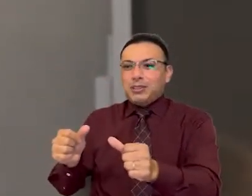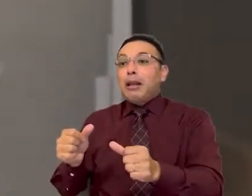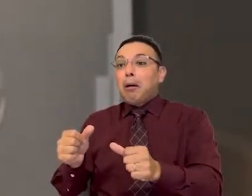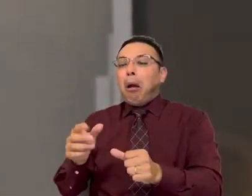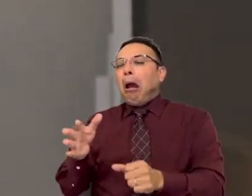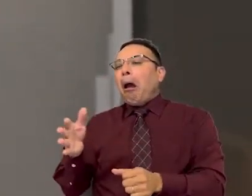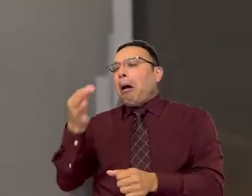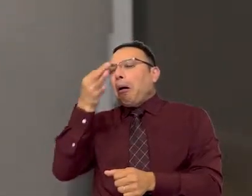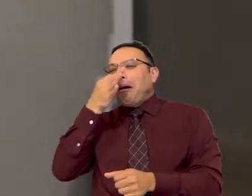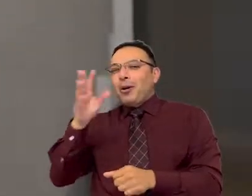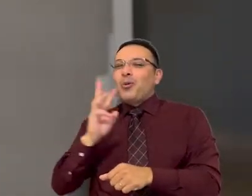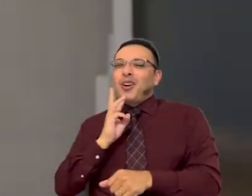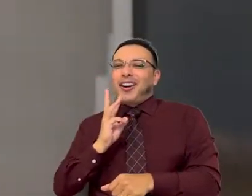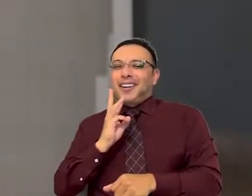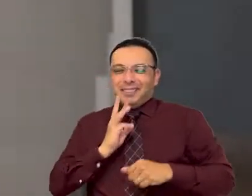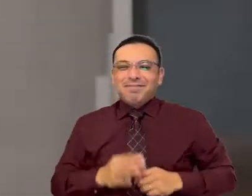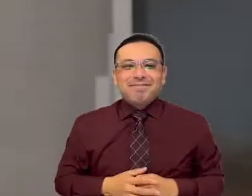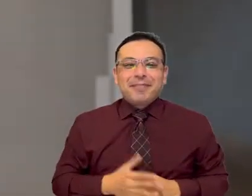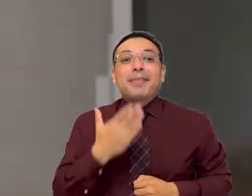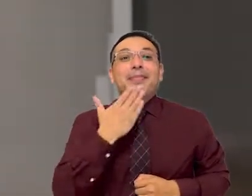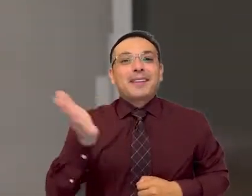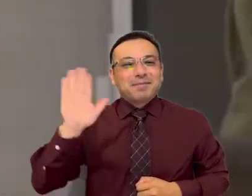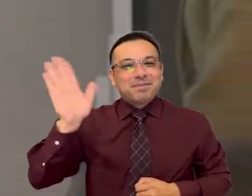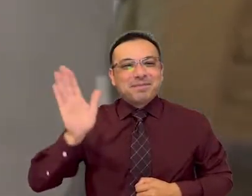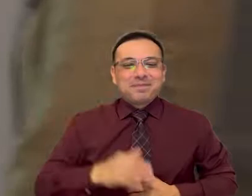water. So thank you, everybody.